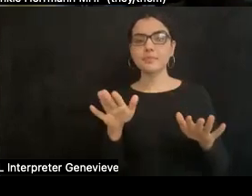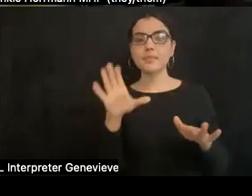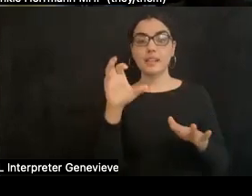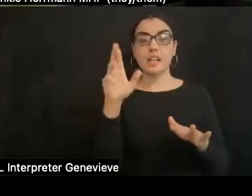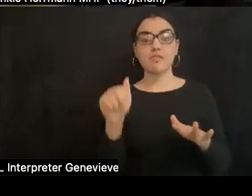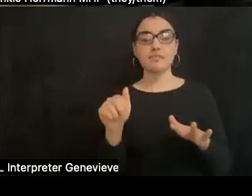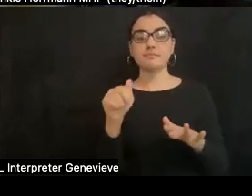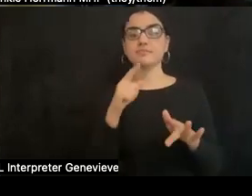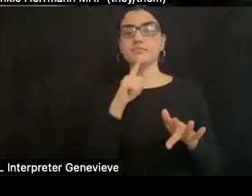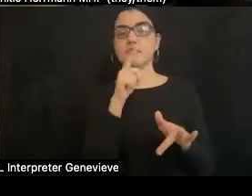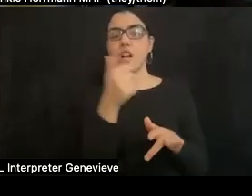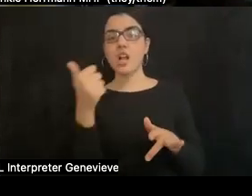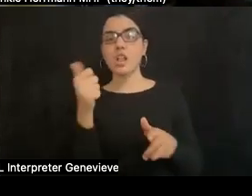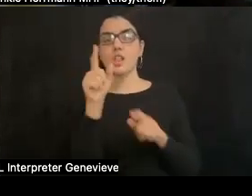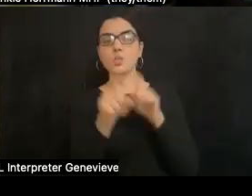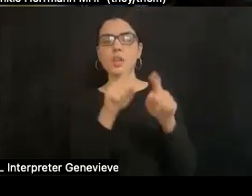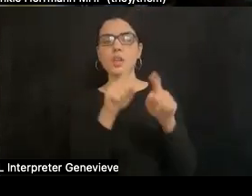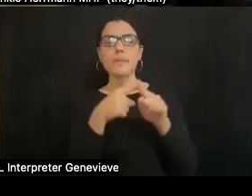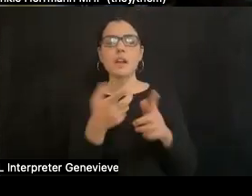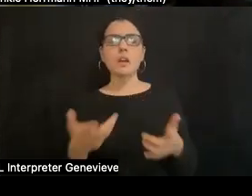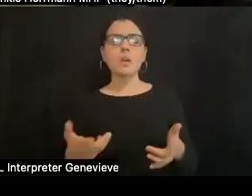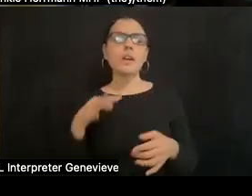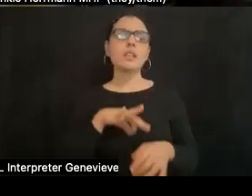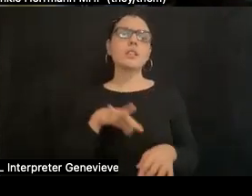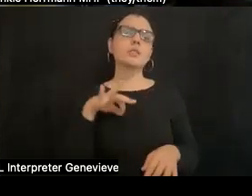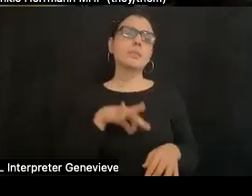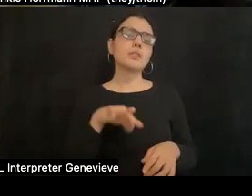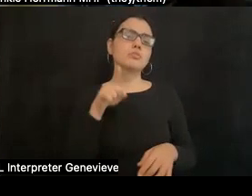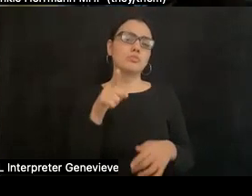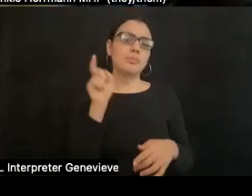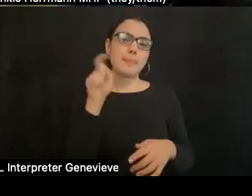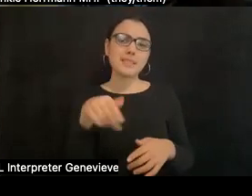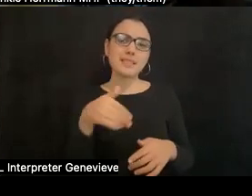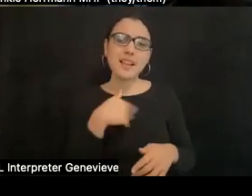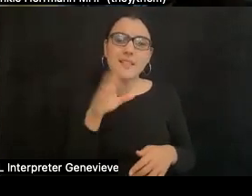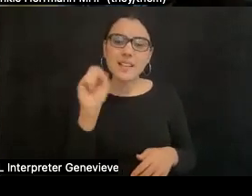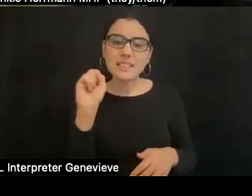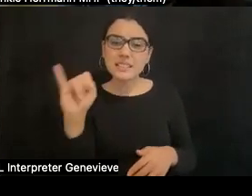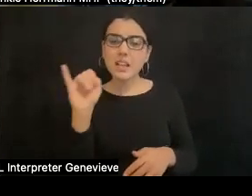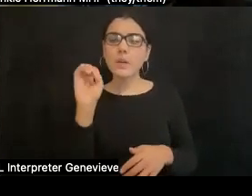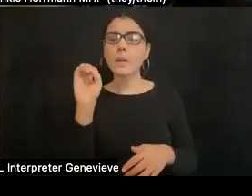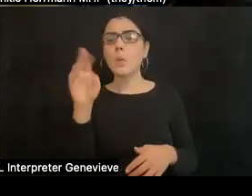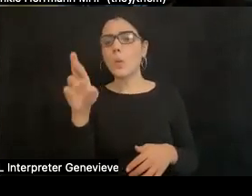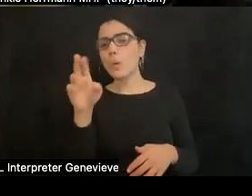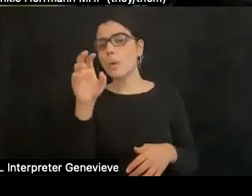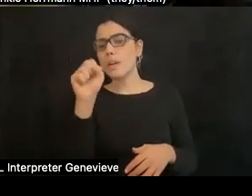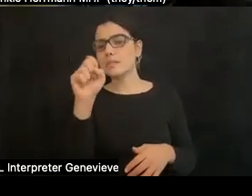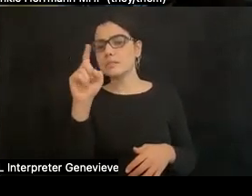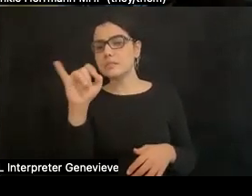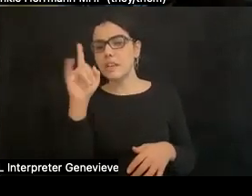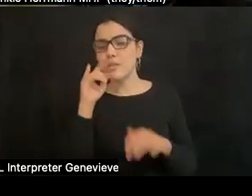just about eligibility. Do you have to have SSI or SSDI to access